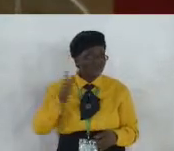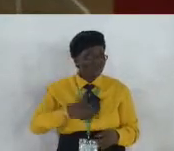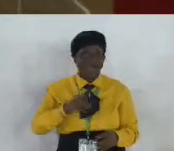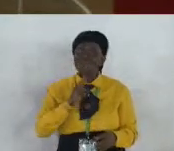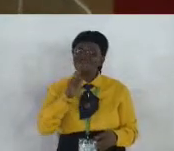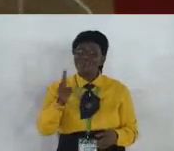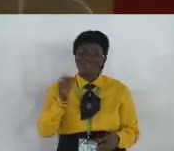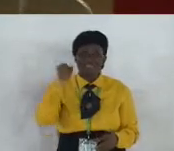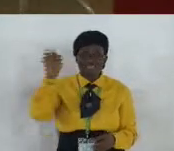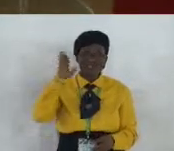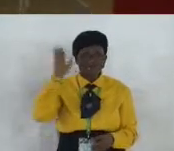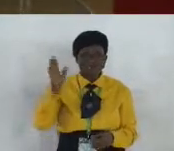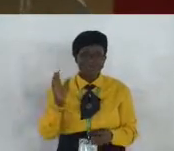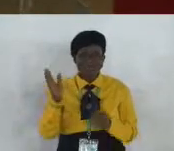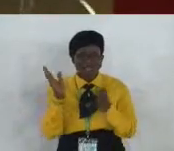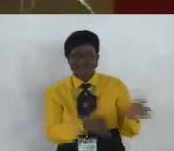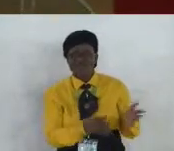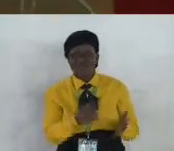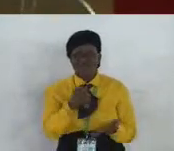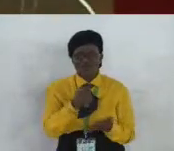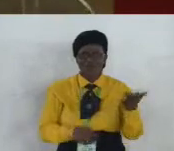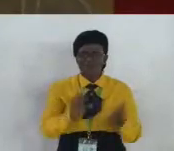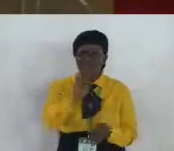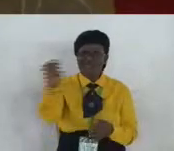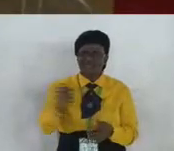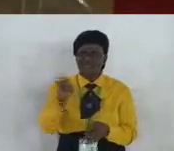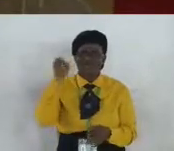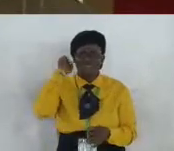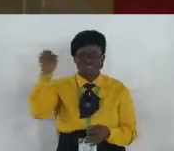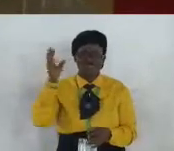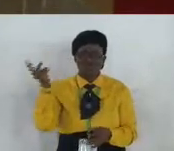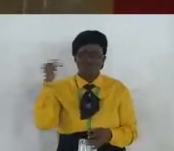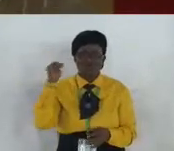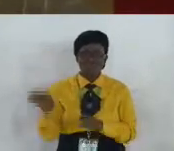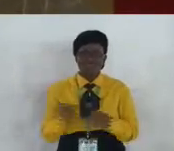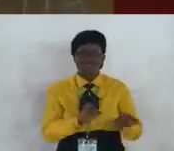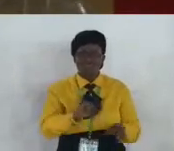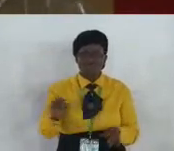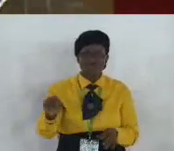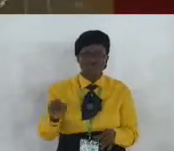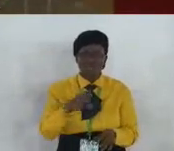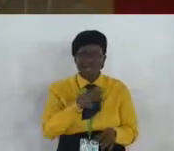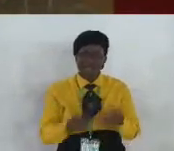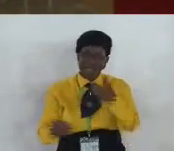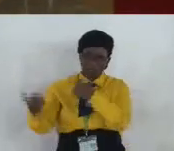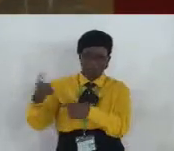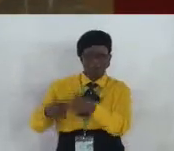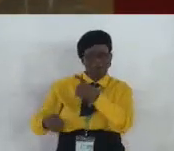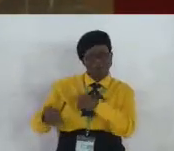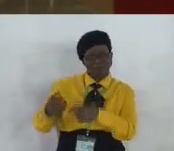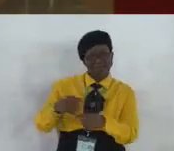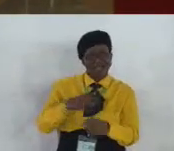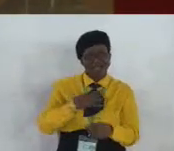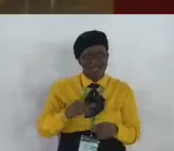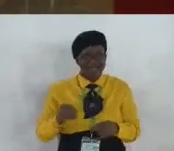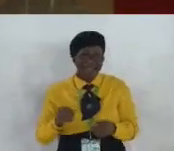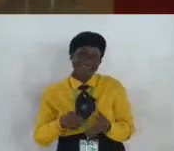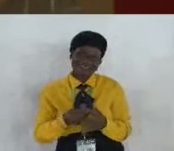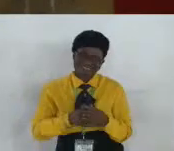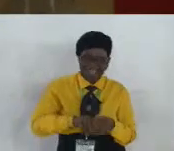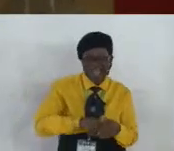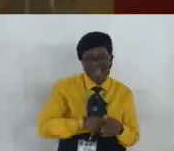she will leave whatever she was doing and come and